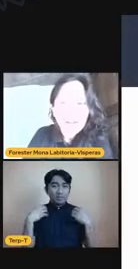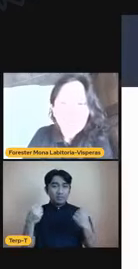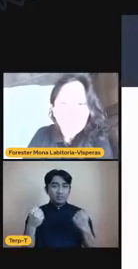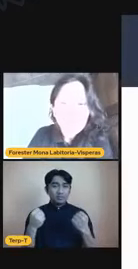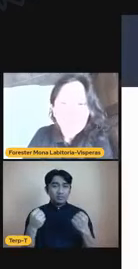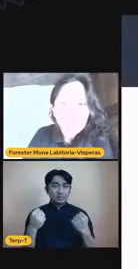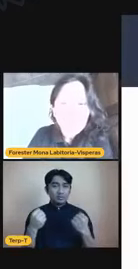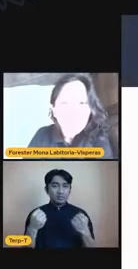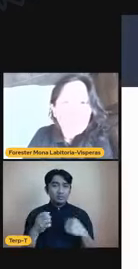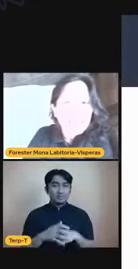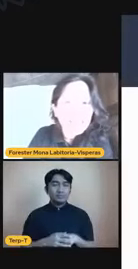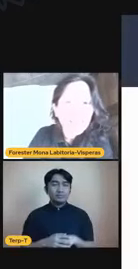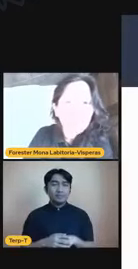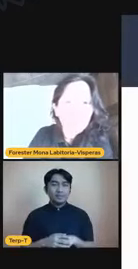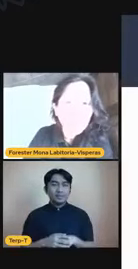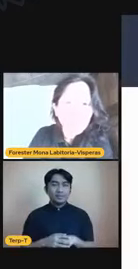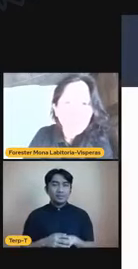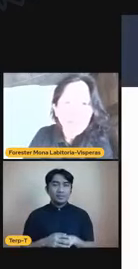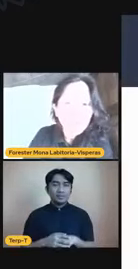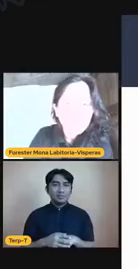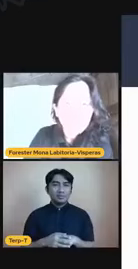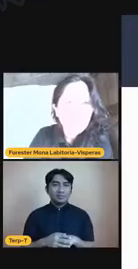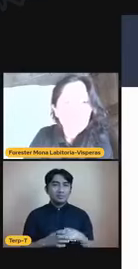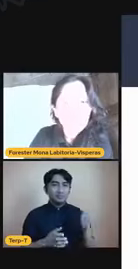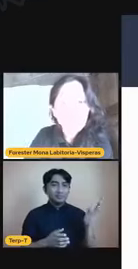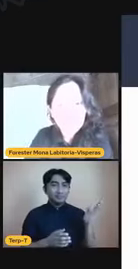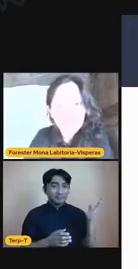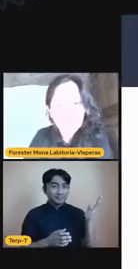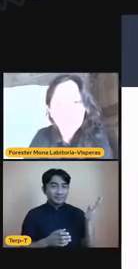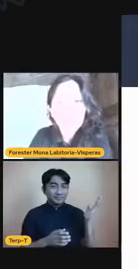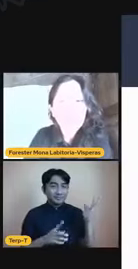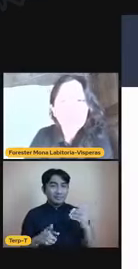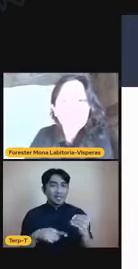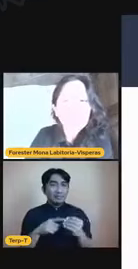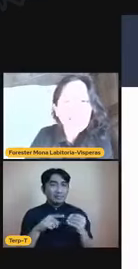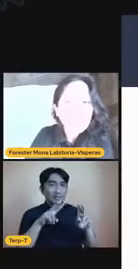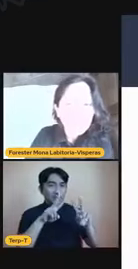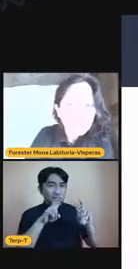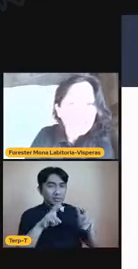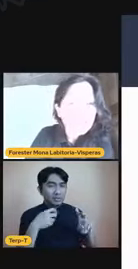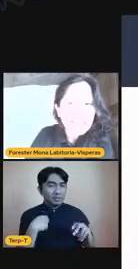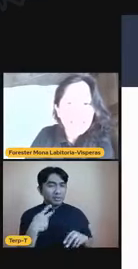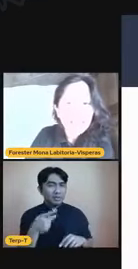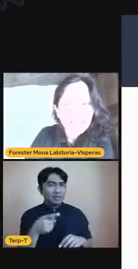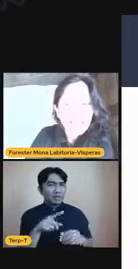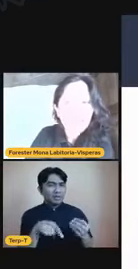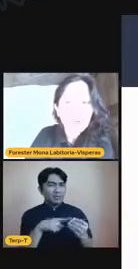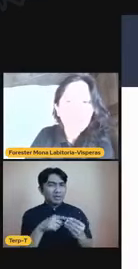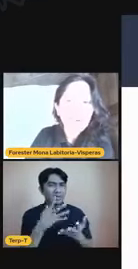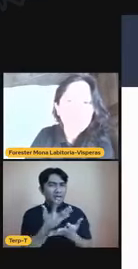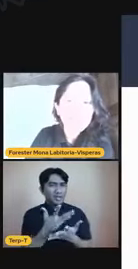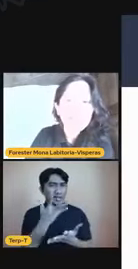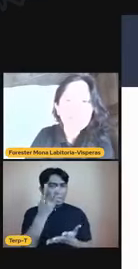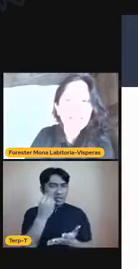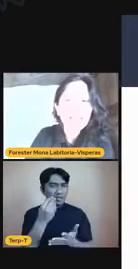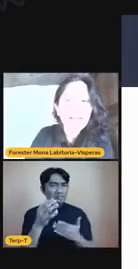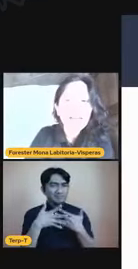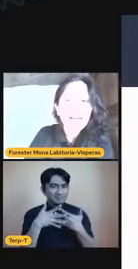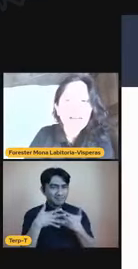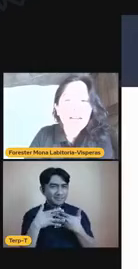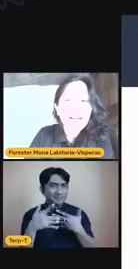yeah. So this is linked with the first point I raised, which was research. Learning is a lifelong